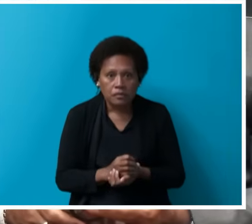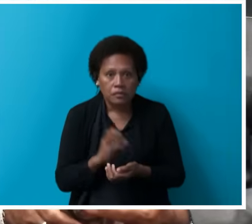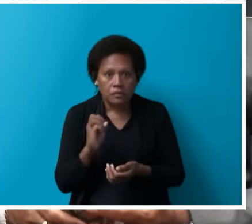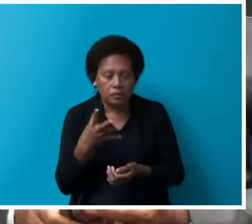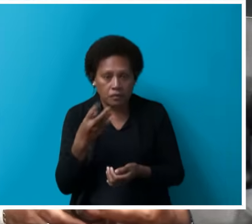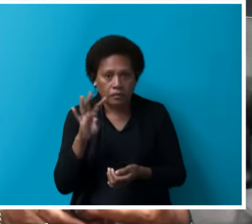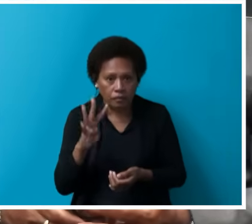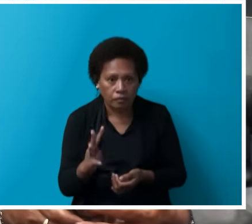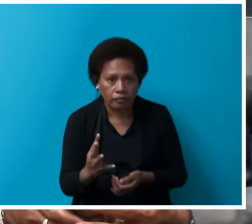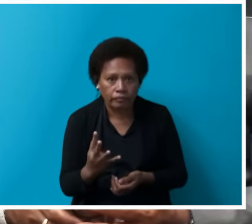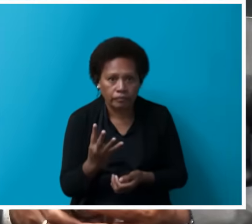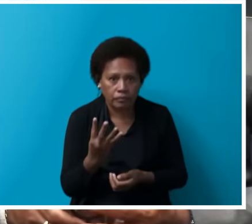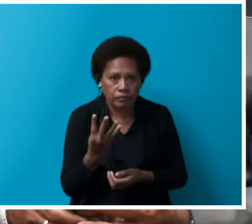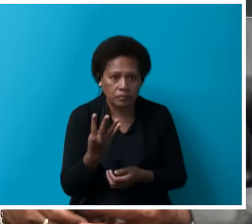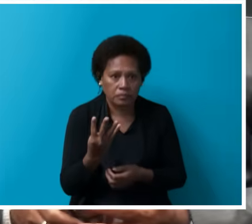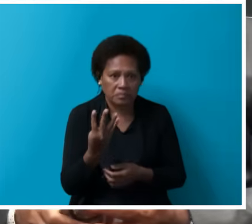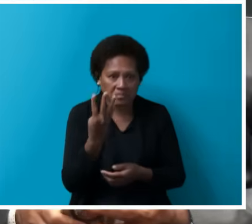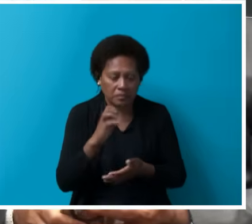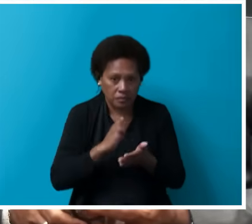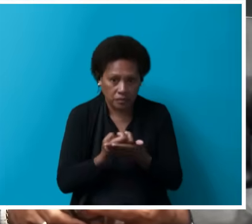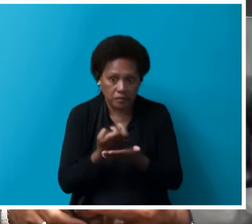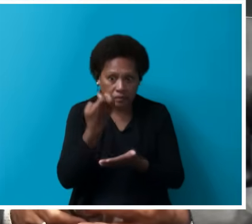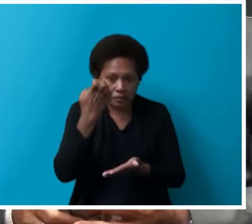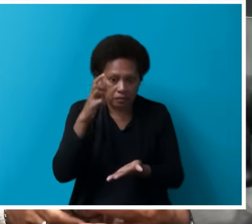largest contraction of all the economies in the world.